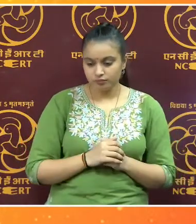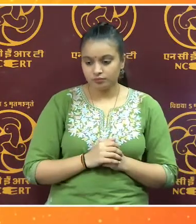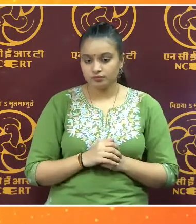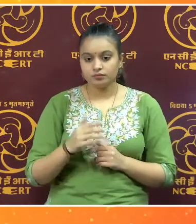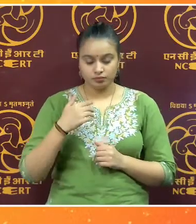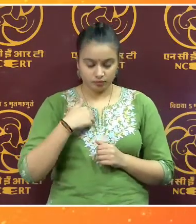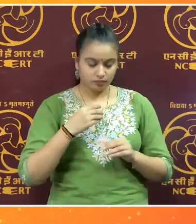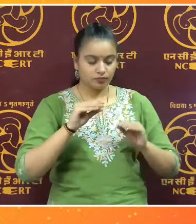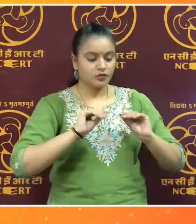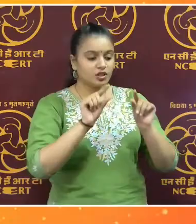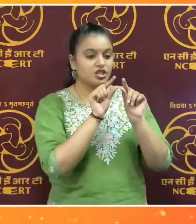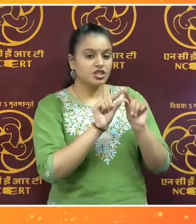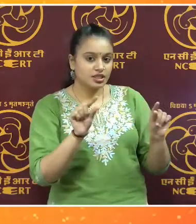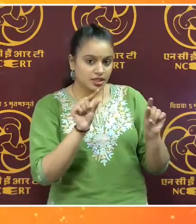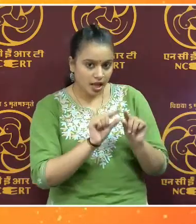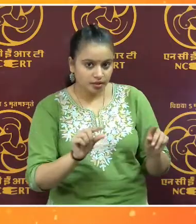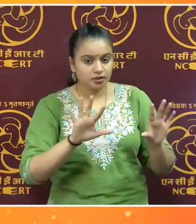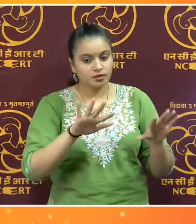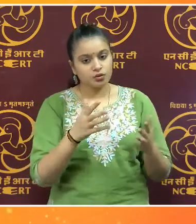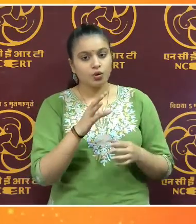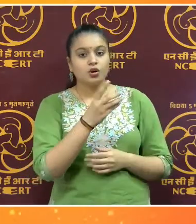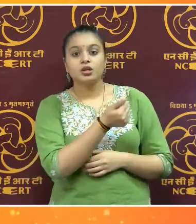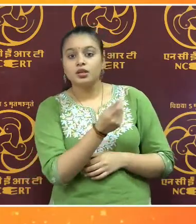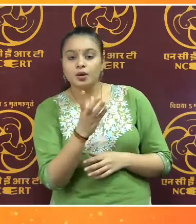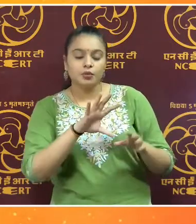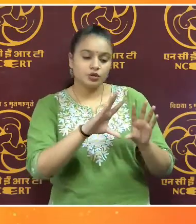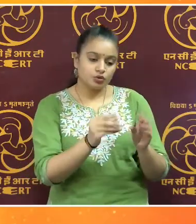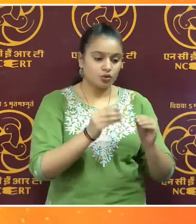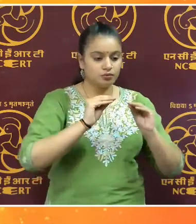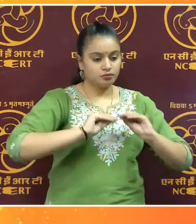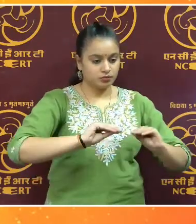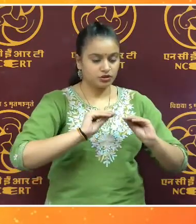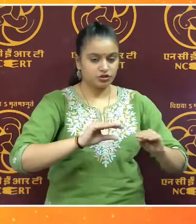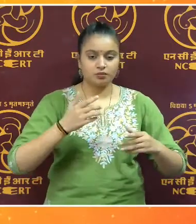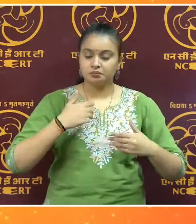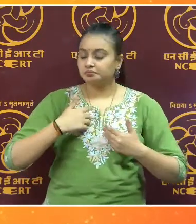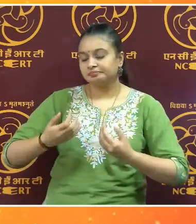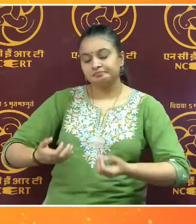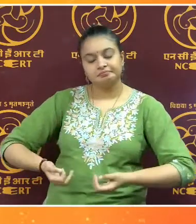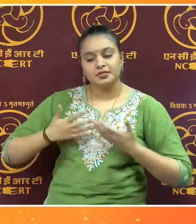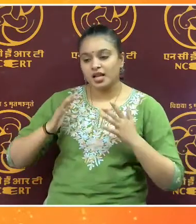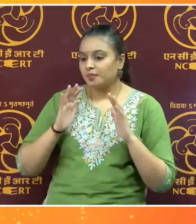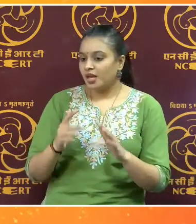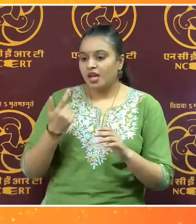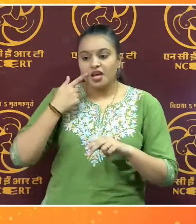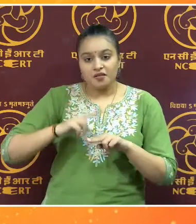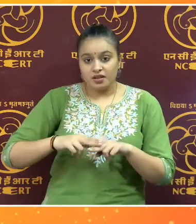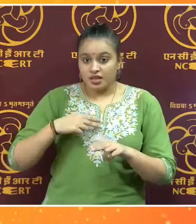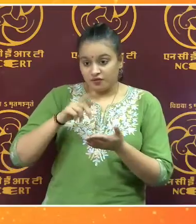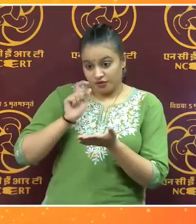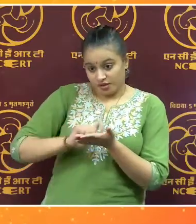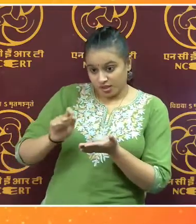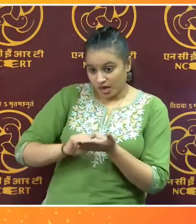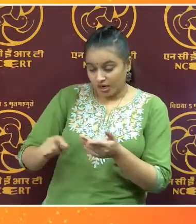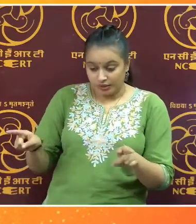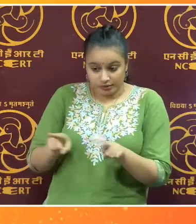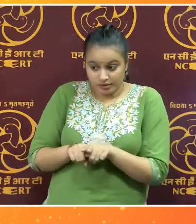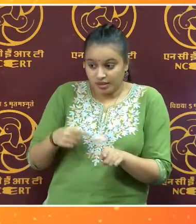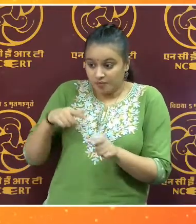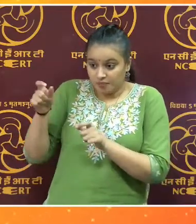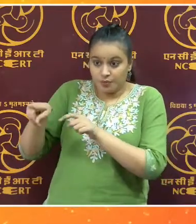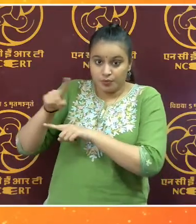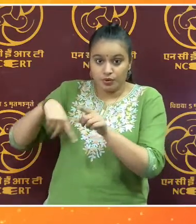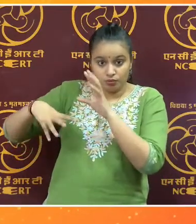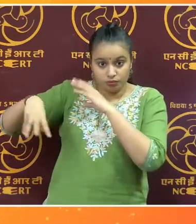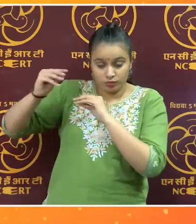whole sentences and to add numbers. I'm so grateful. I think, sir, once I could write like an educated man, there would be